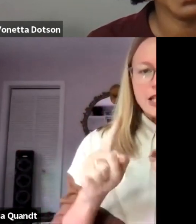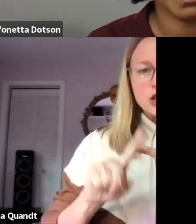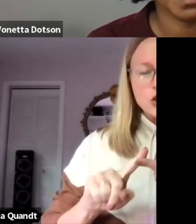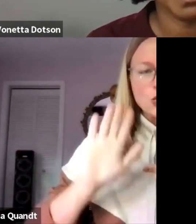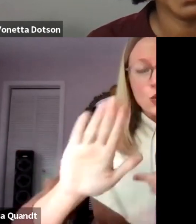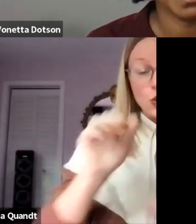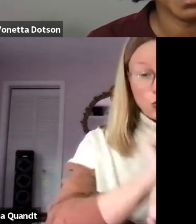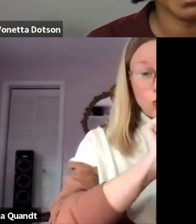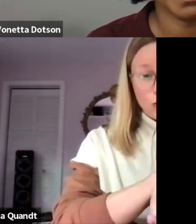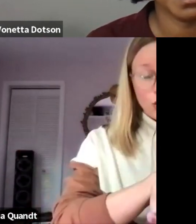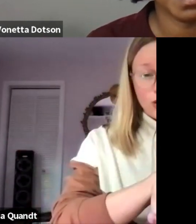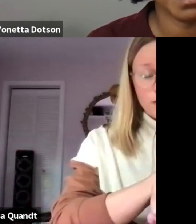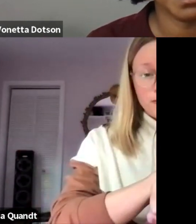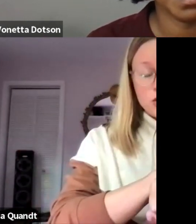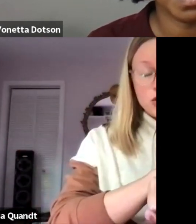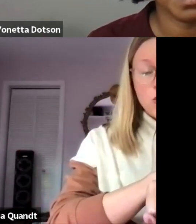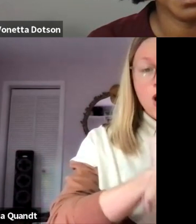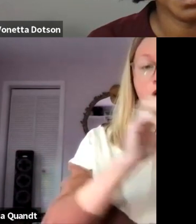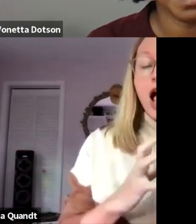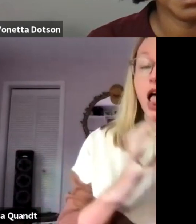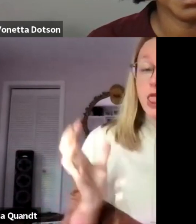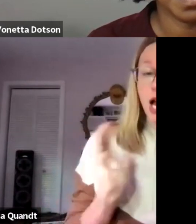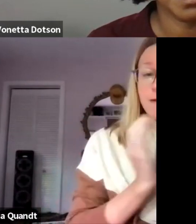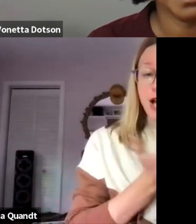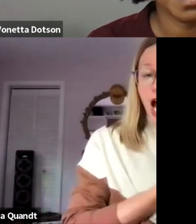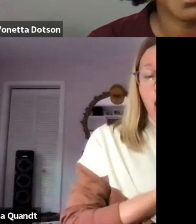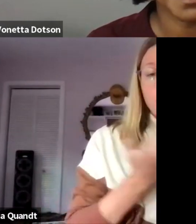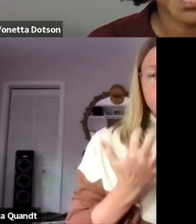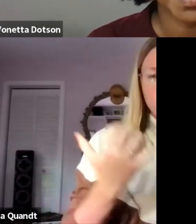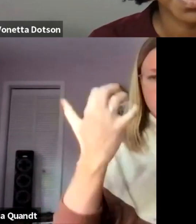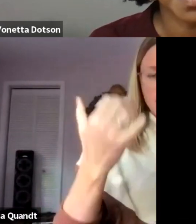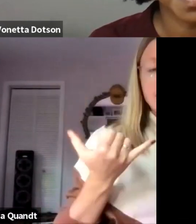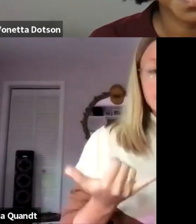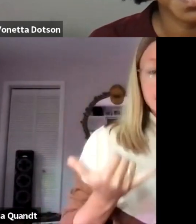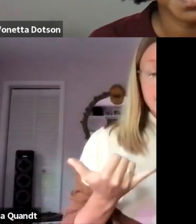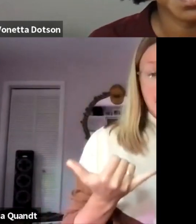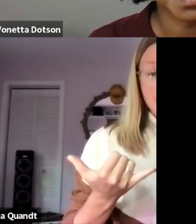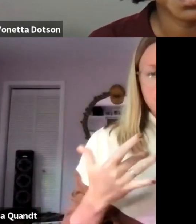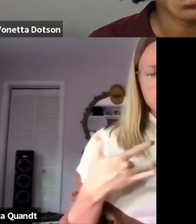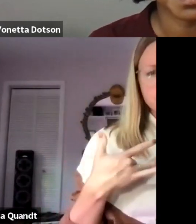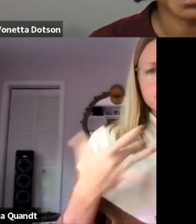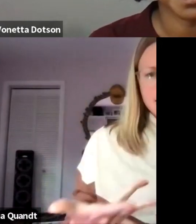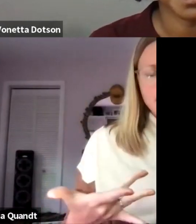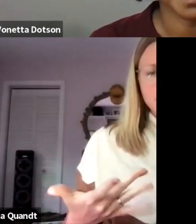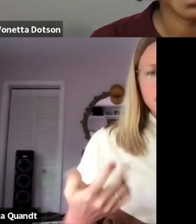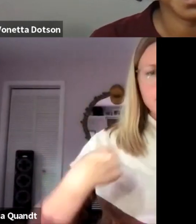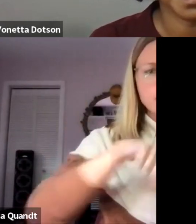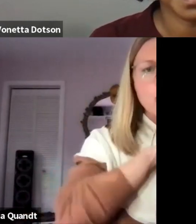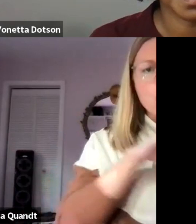how it relates to your work? So a lot of our audience today is,